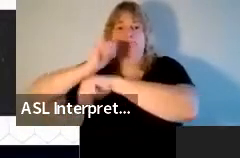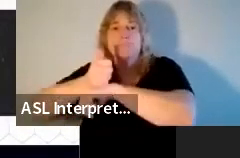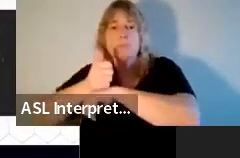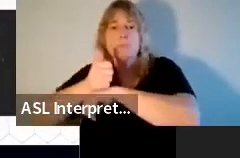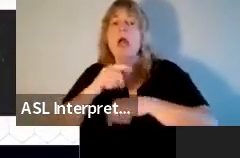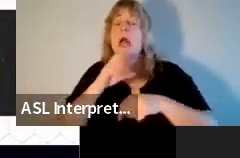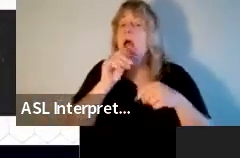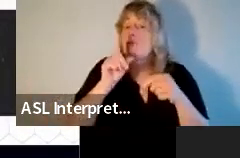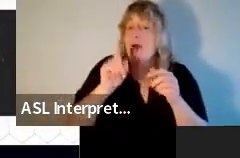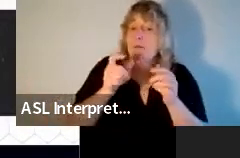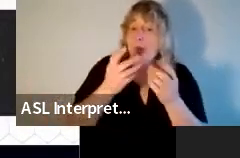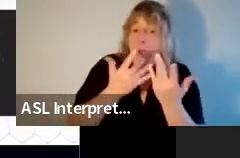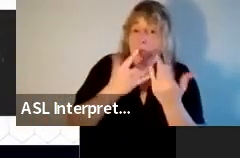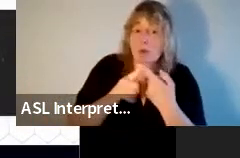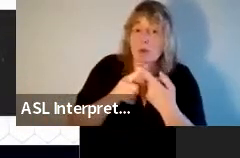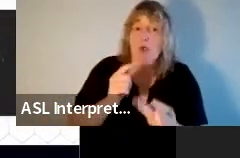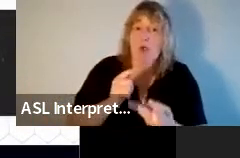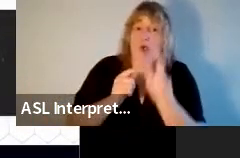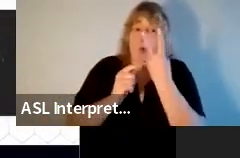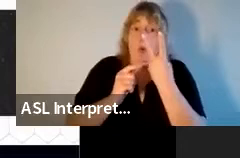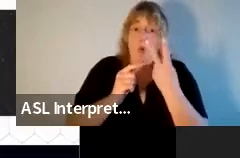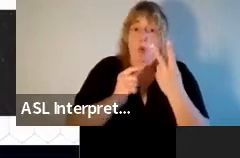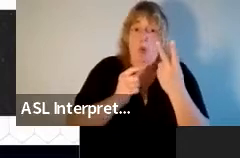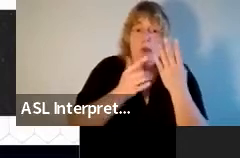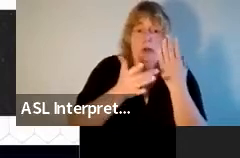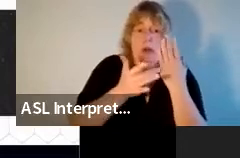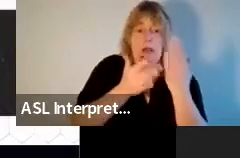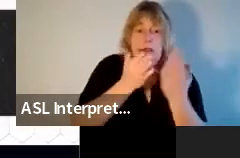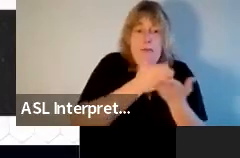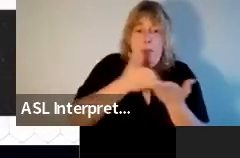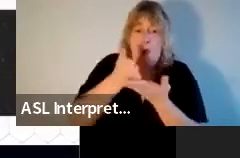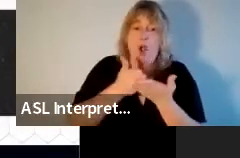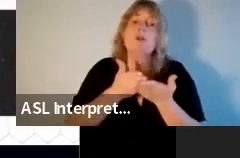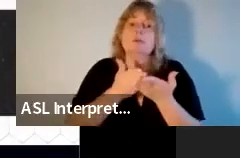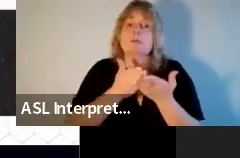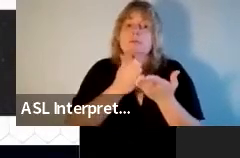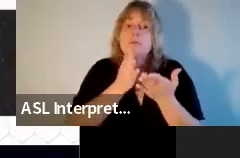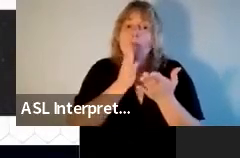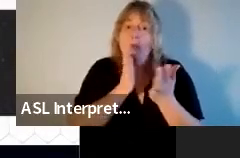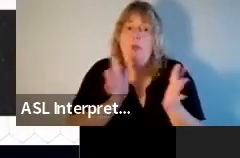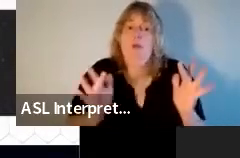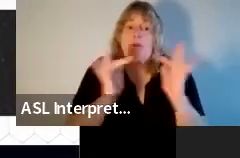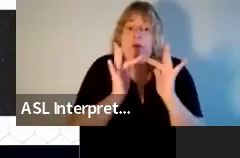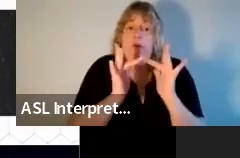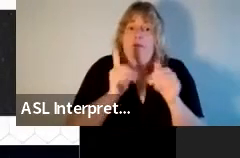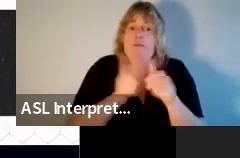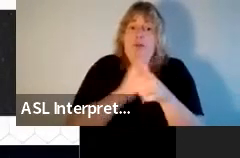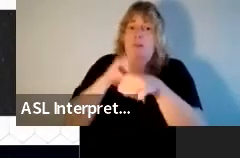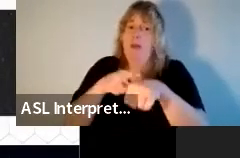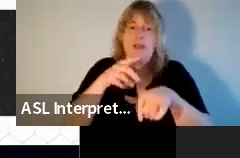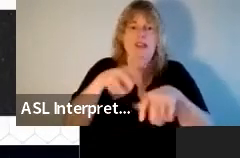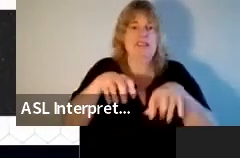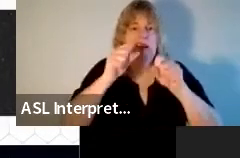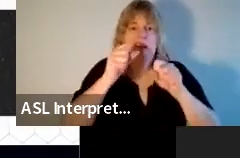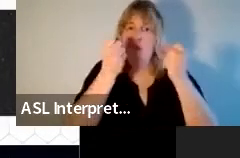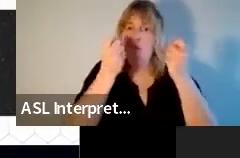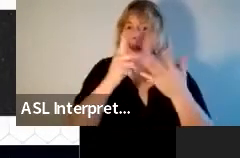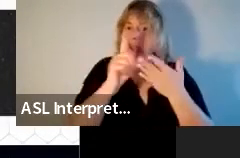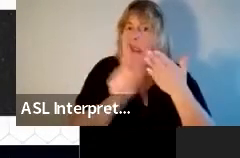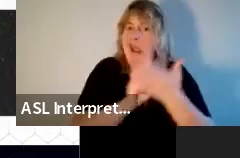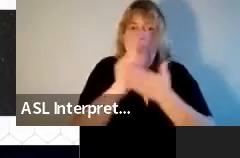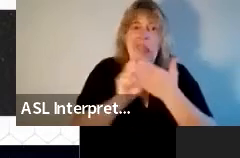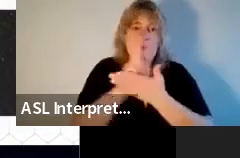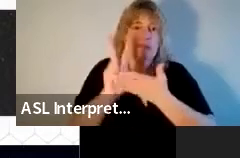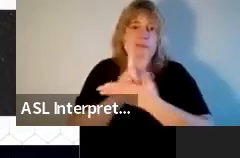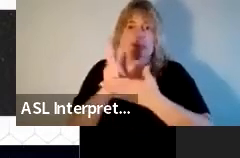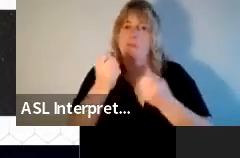into contact together for the first time will take many hours, if not days, to equilibrate in temperature before the